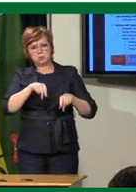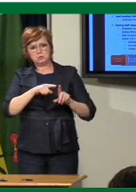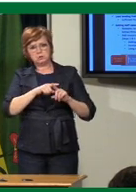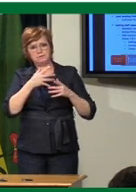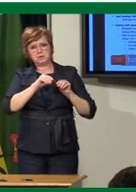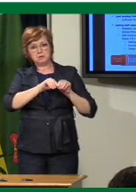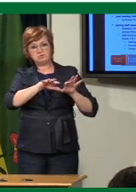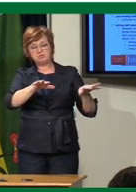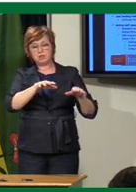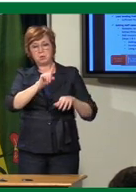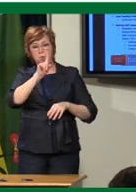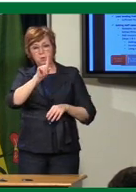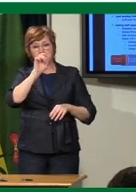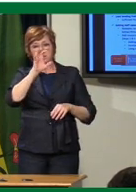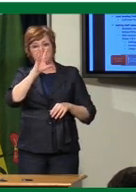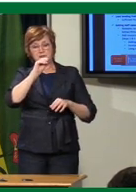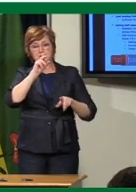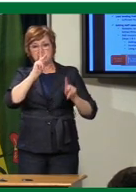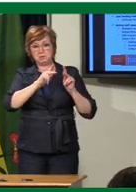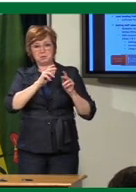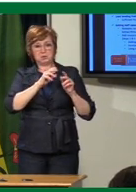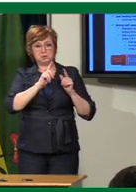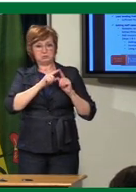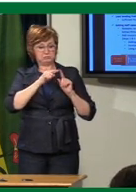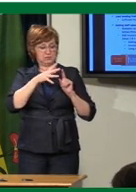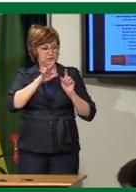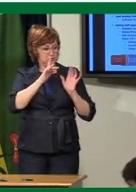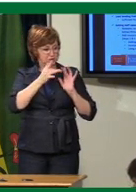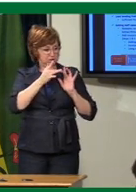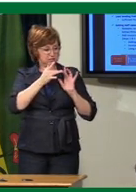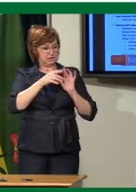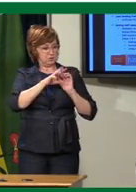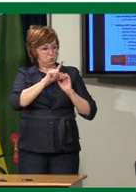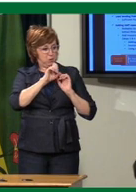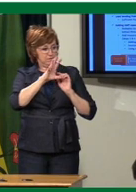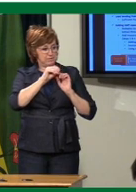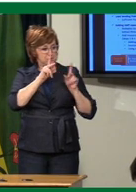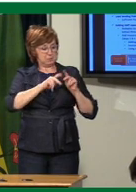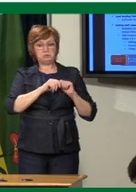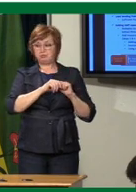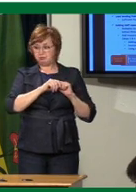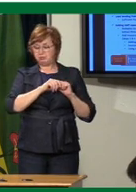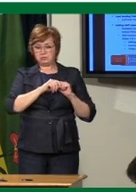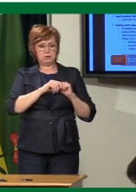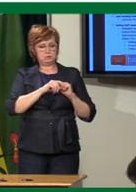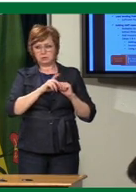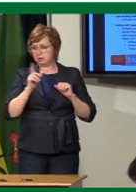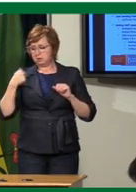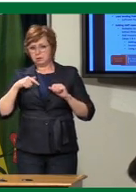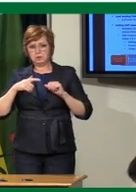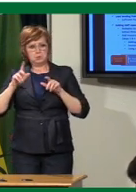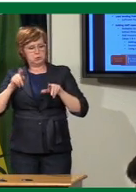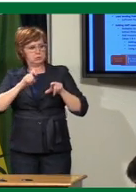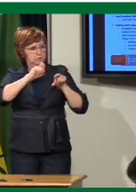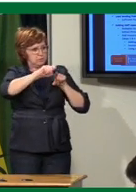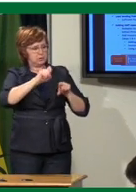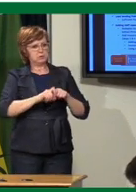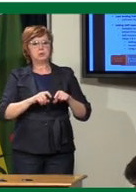case. And our latest average contacts per positive case is